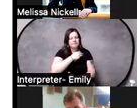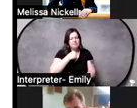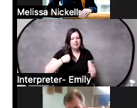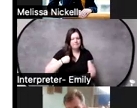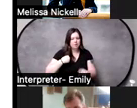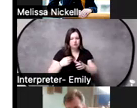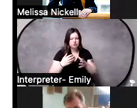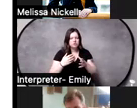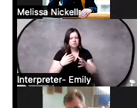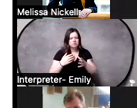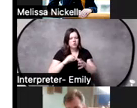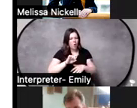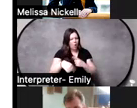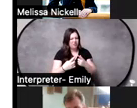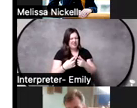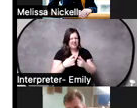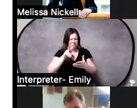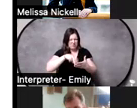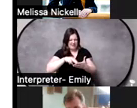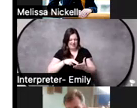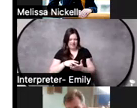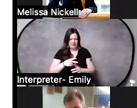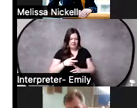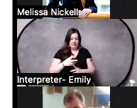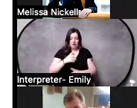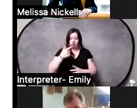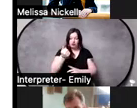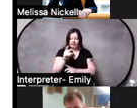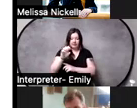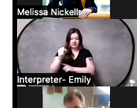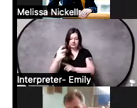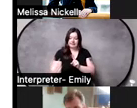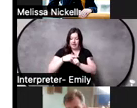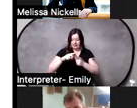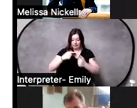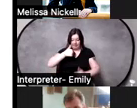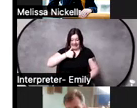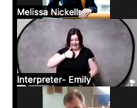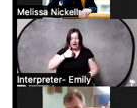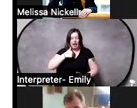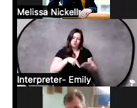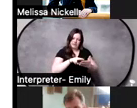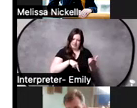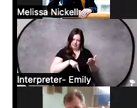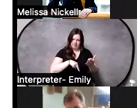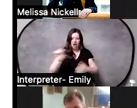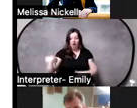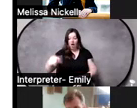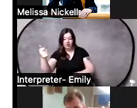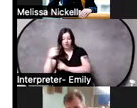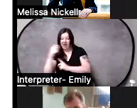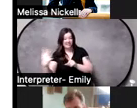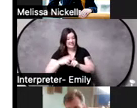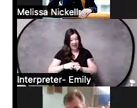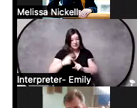their assigned grants, and may look at a few grants that they have a particular interest in otherwise. So that's what happens